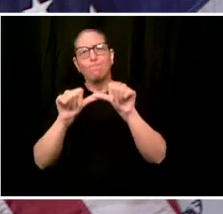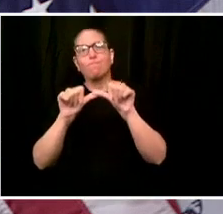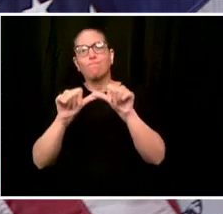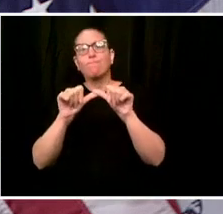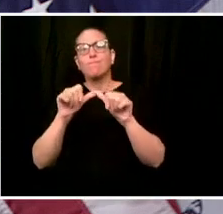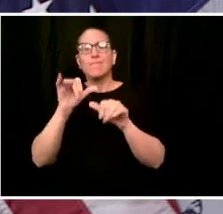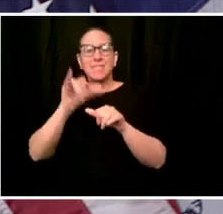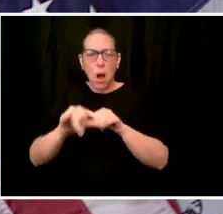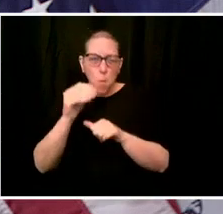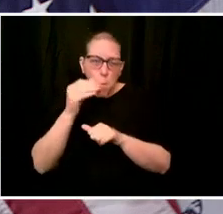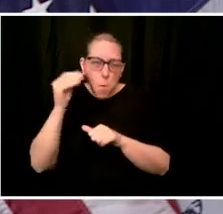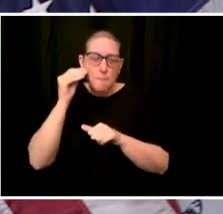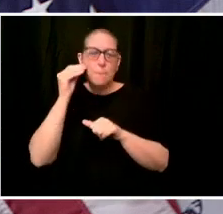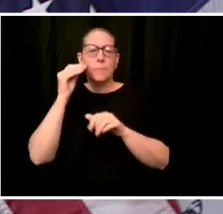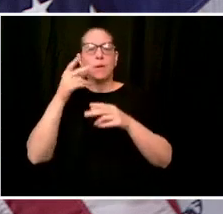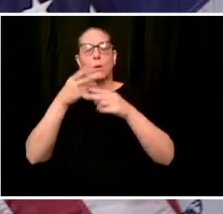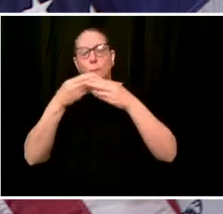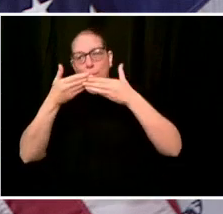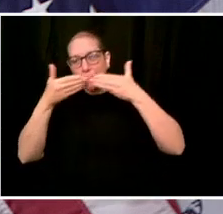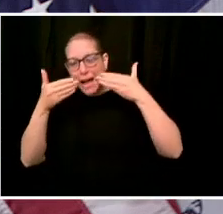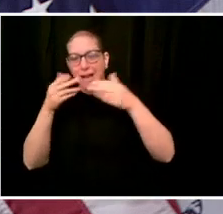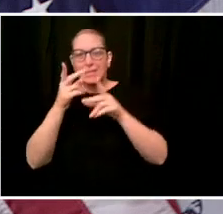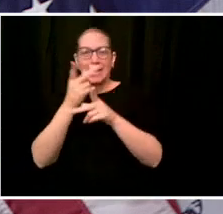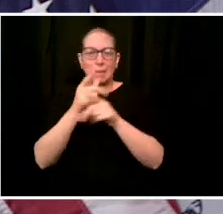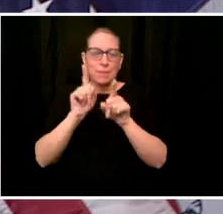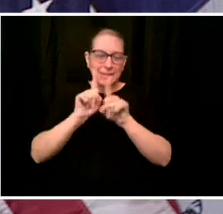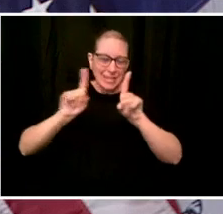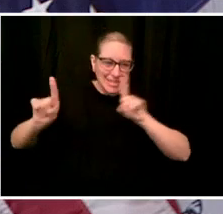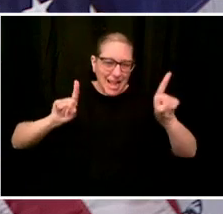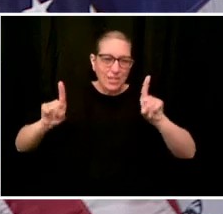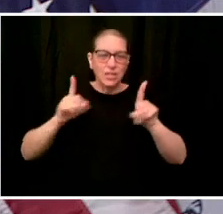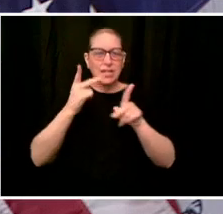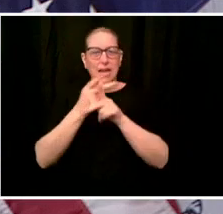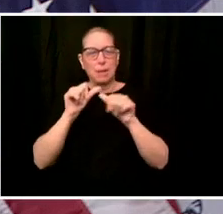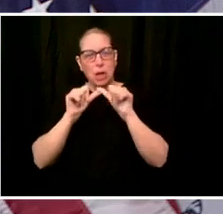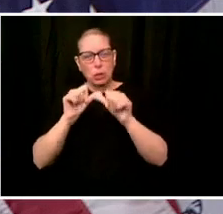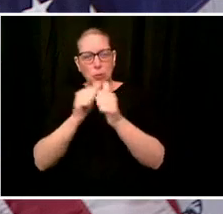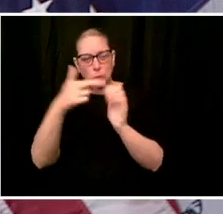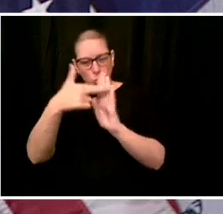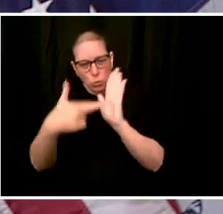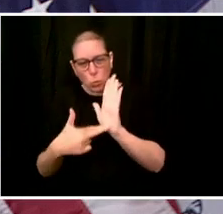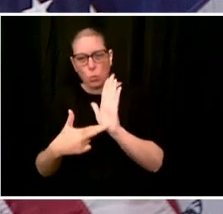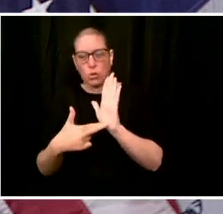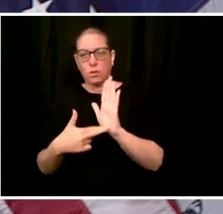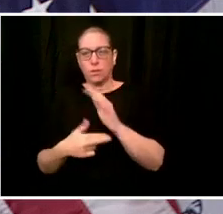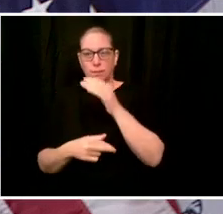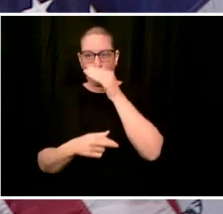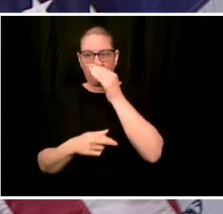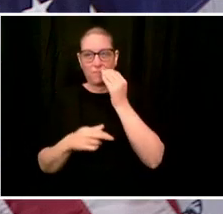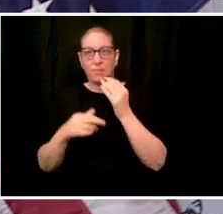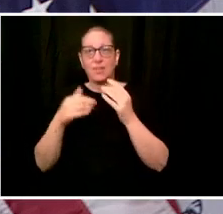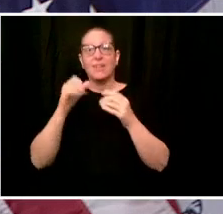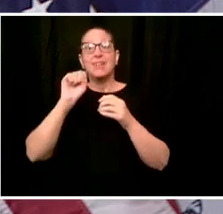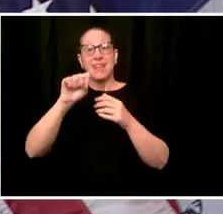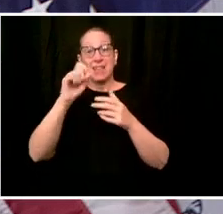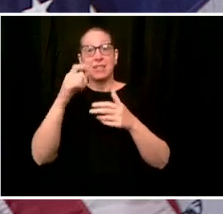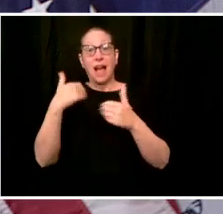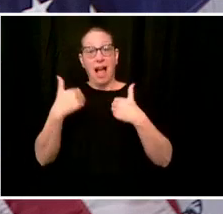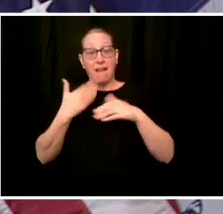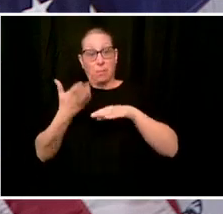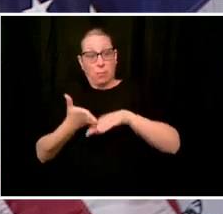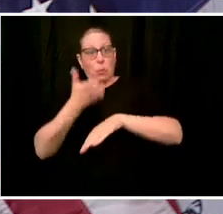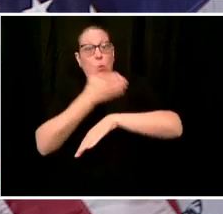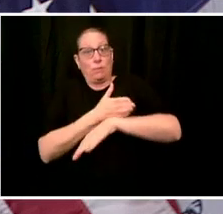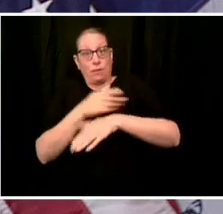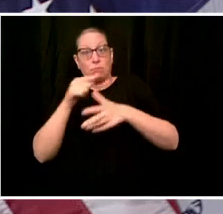think what folks have done has been outstanding, but I still see room for improvement. All of us can improve. So just want to see people go deeper and deeper